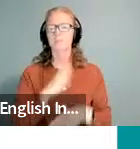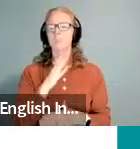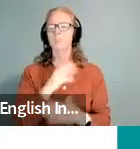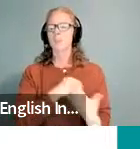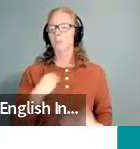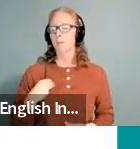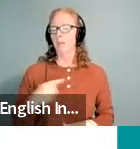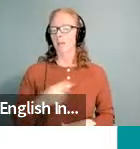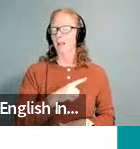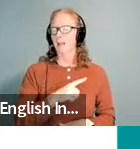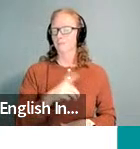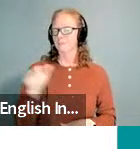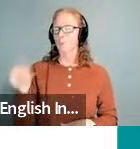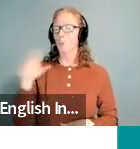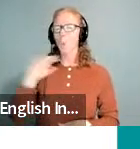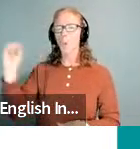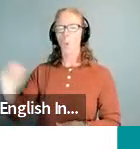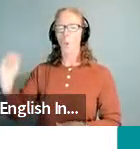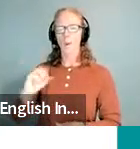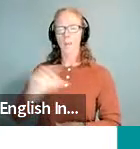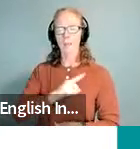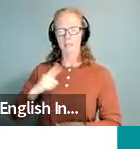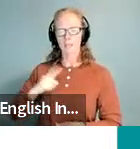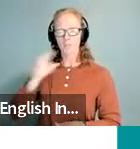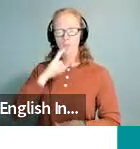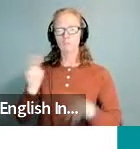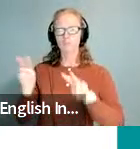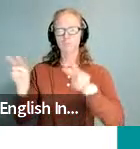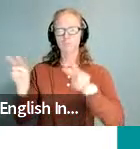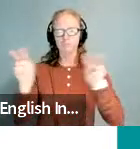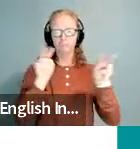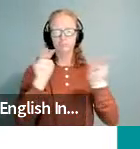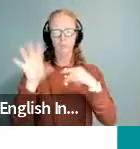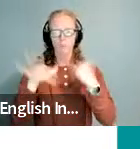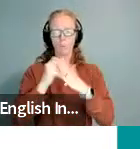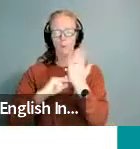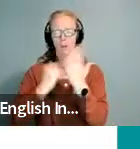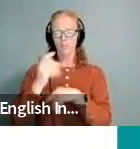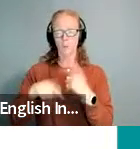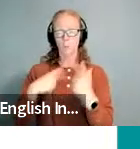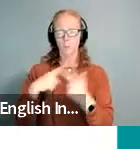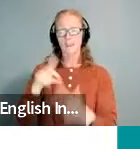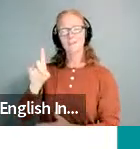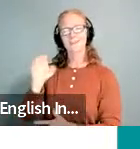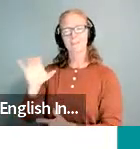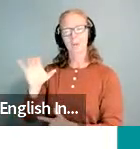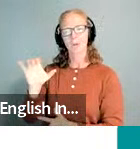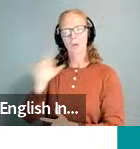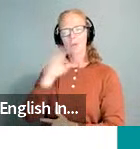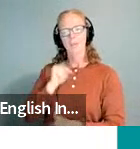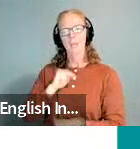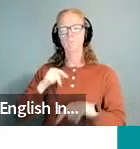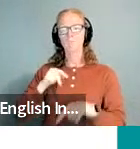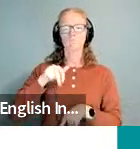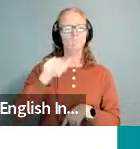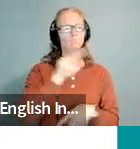Oregon Legislature tour this project with us in December. And once